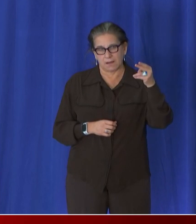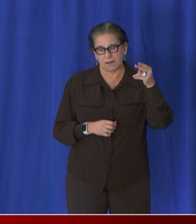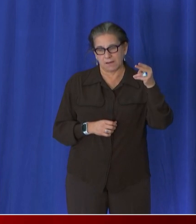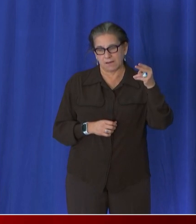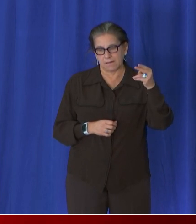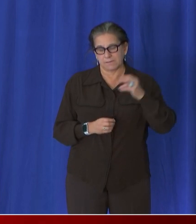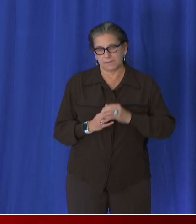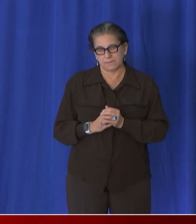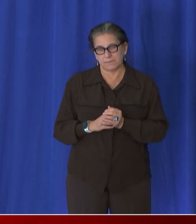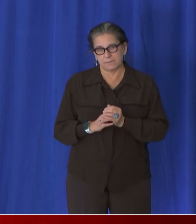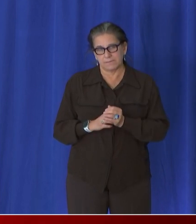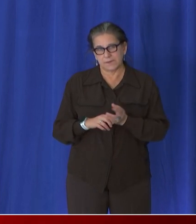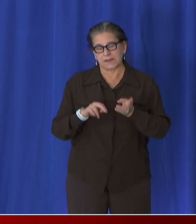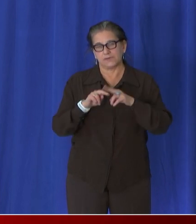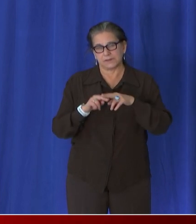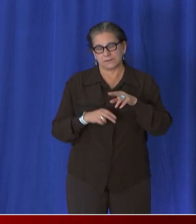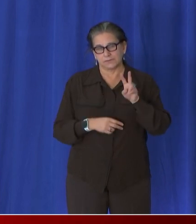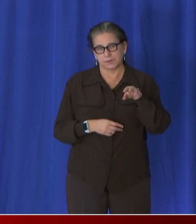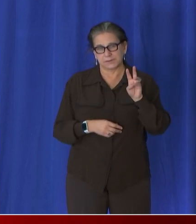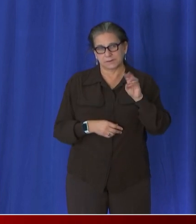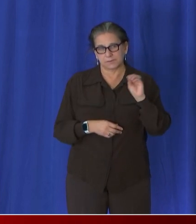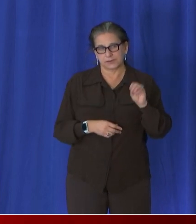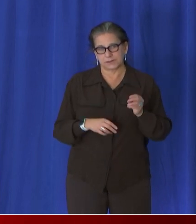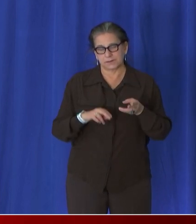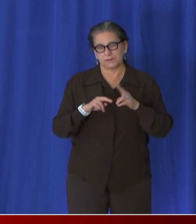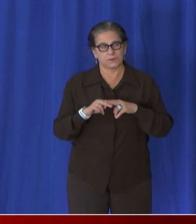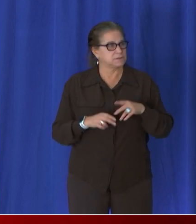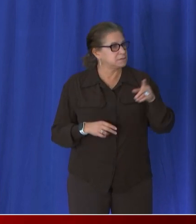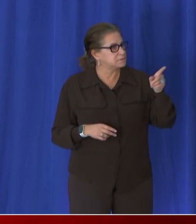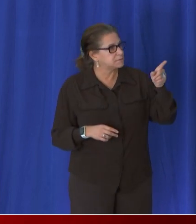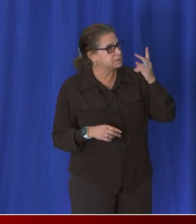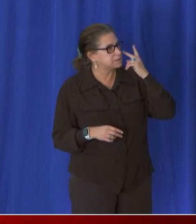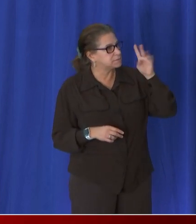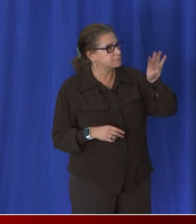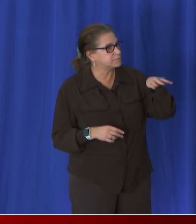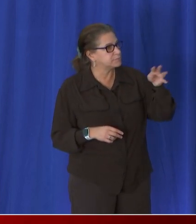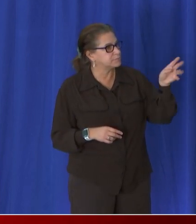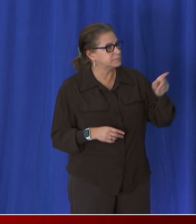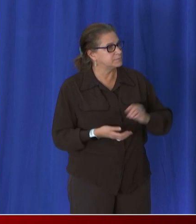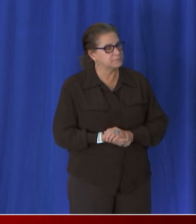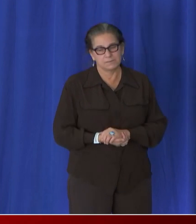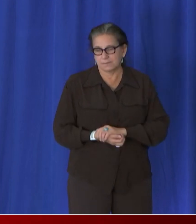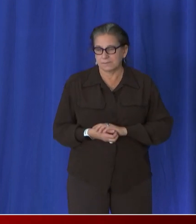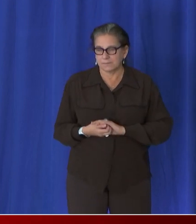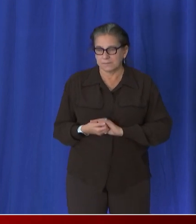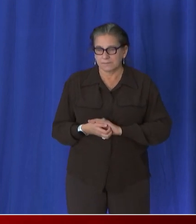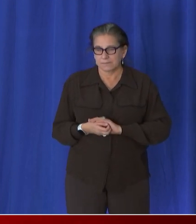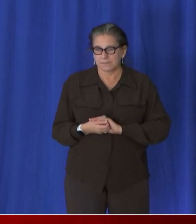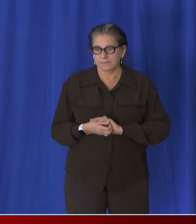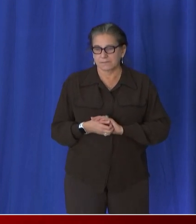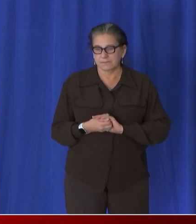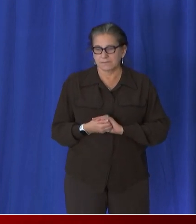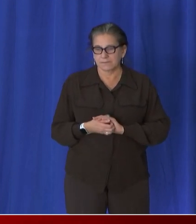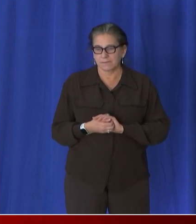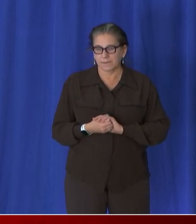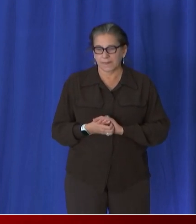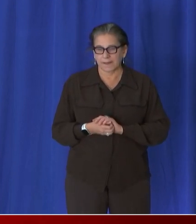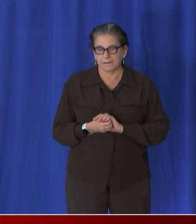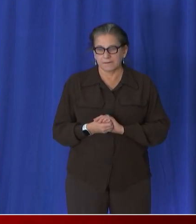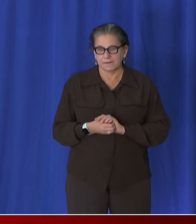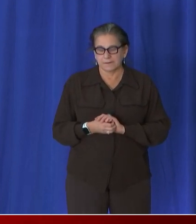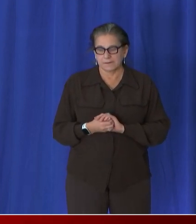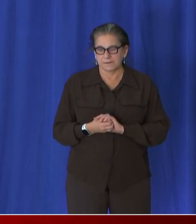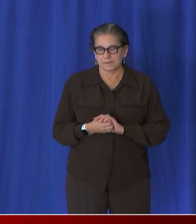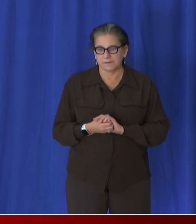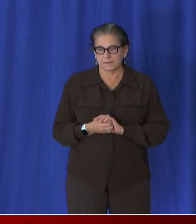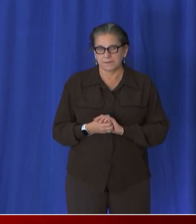laboratory resources are working around the clock to get these tests processed. And we talked about how we've made testing available in the